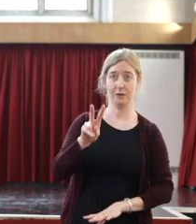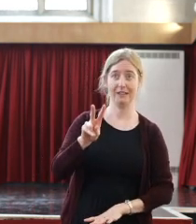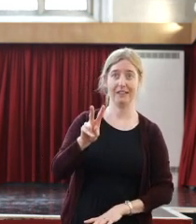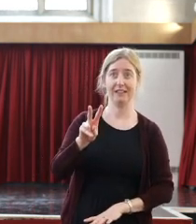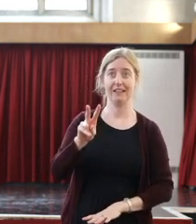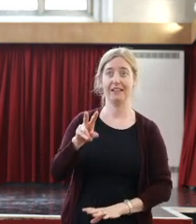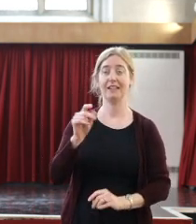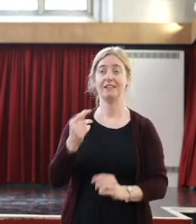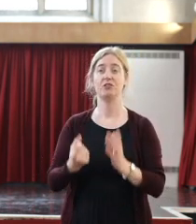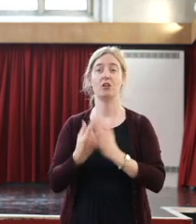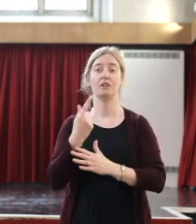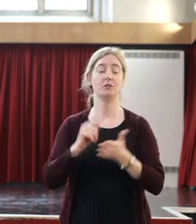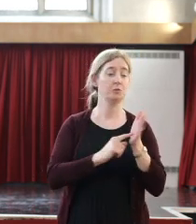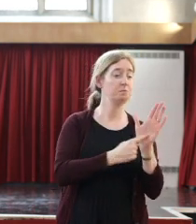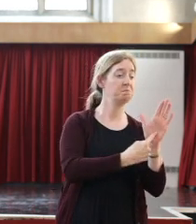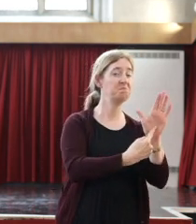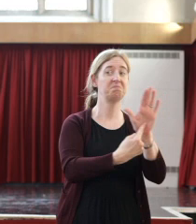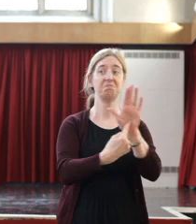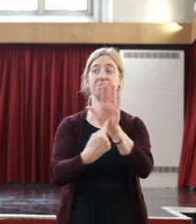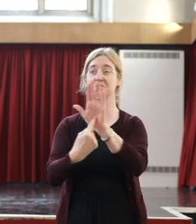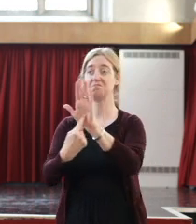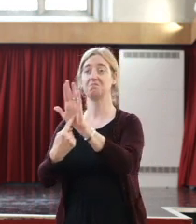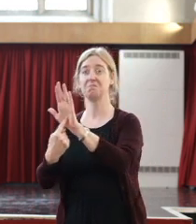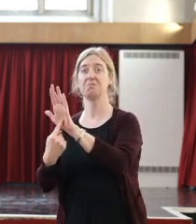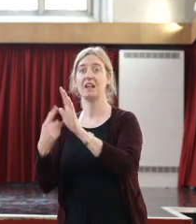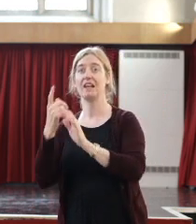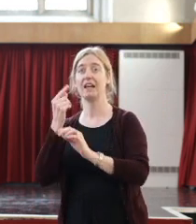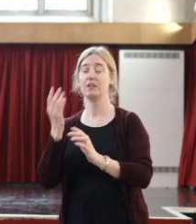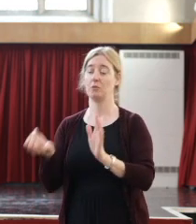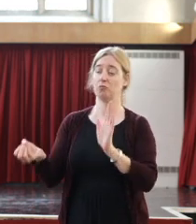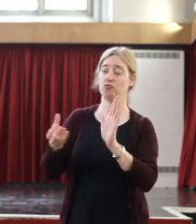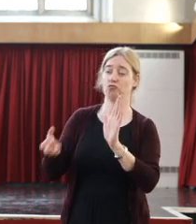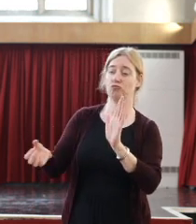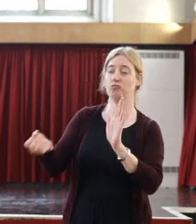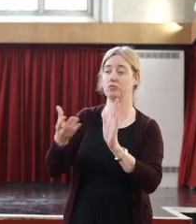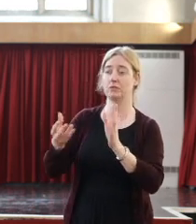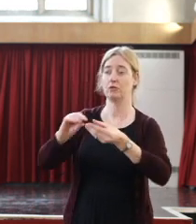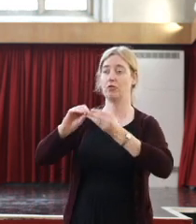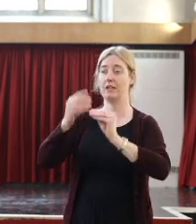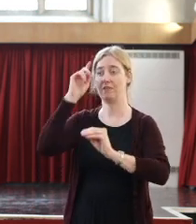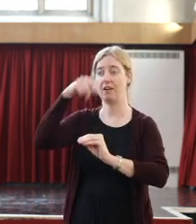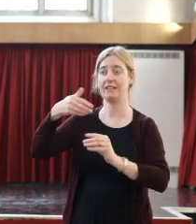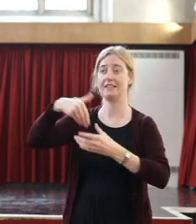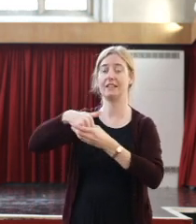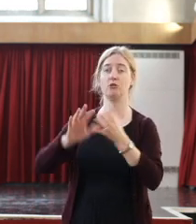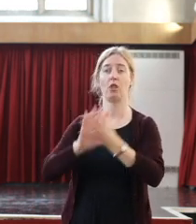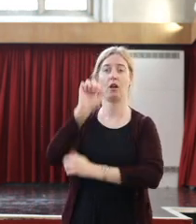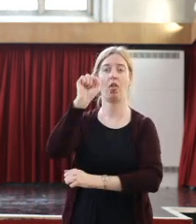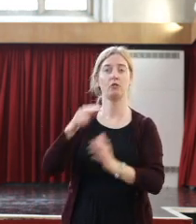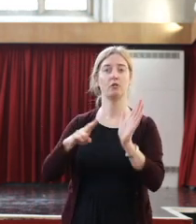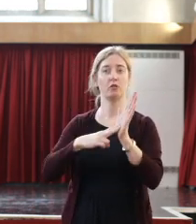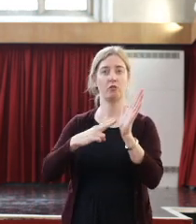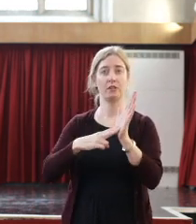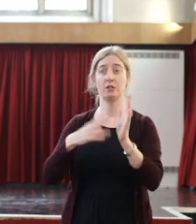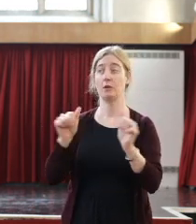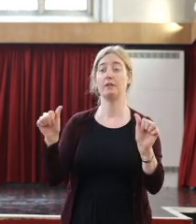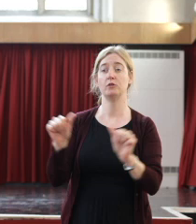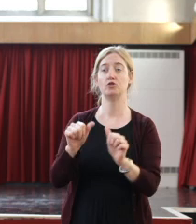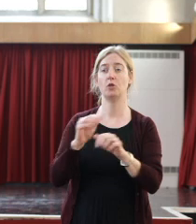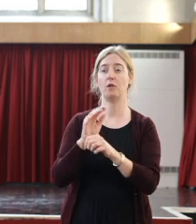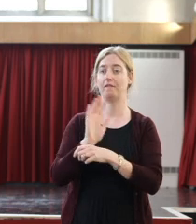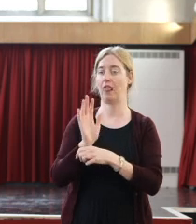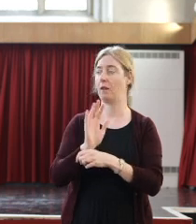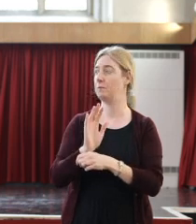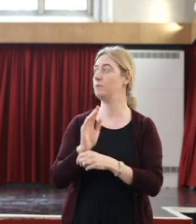important chance to exhibit work and to add to the creative culture in Norwich. So there's a short film from